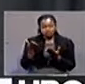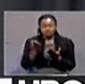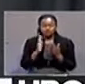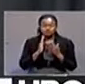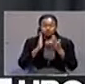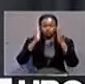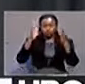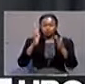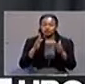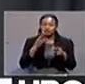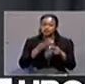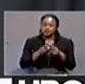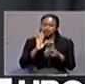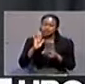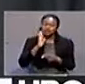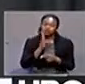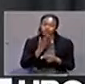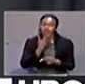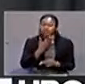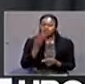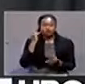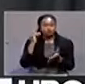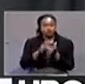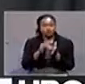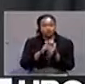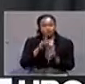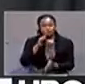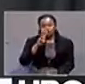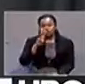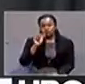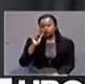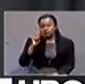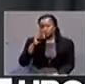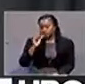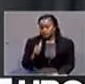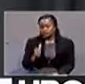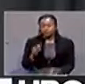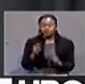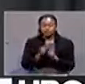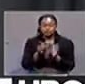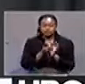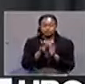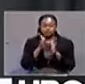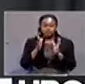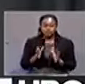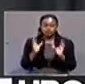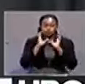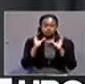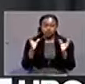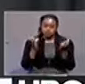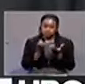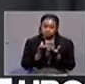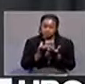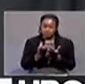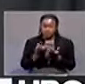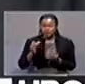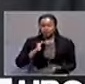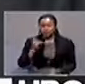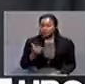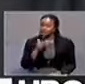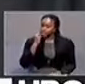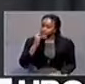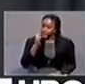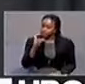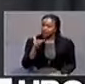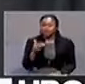Archbishop, Dr. His Grace Dr. Lwanga, and the Christian community. Madam Speaker, I want to thank you